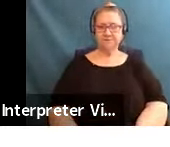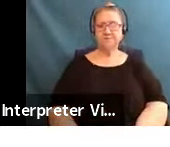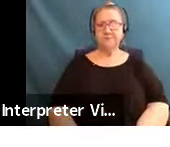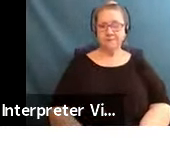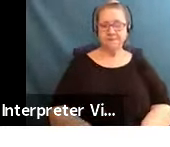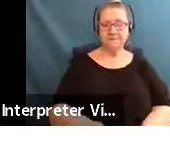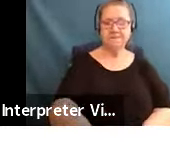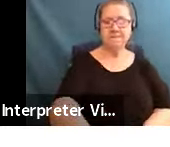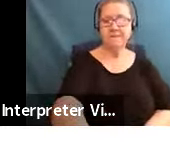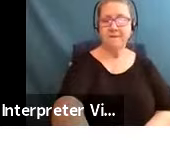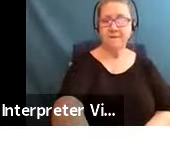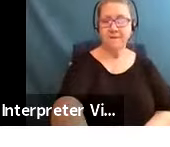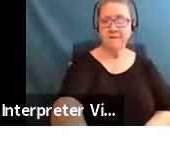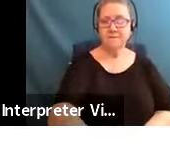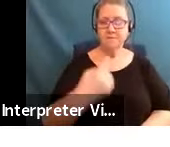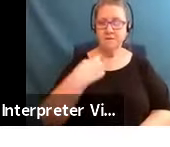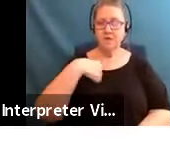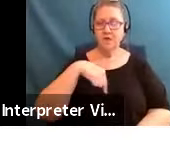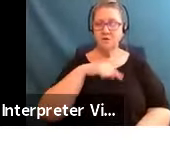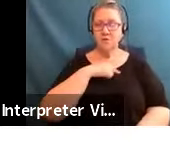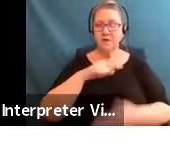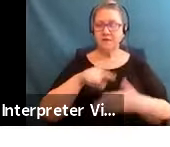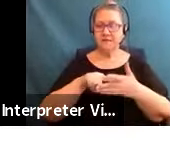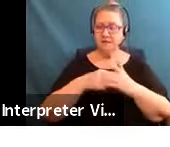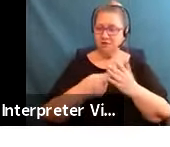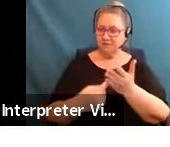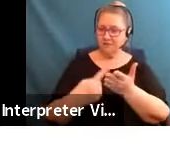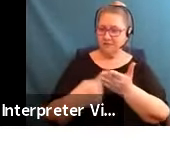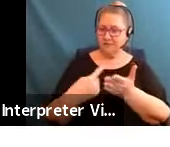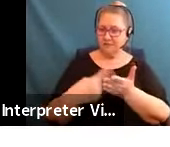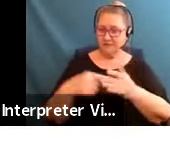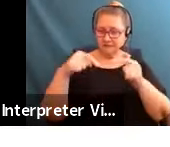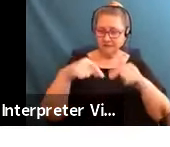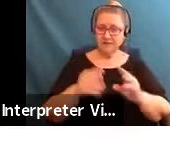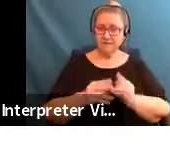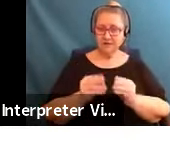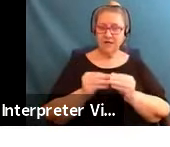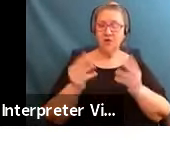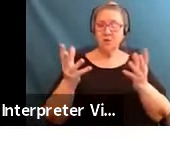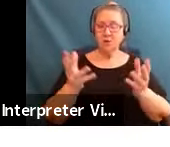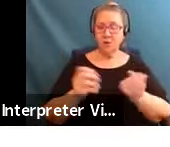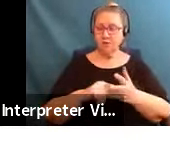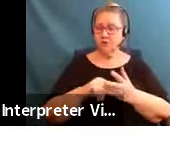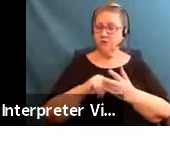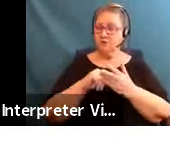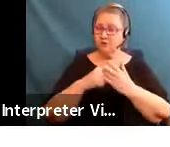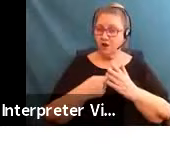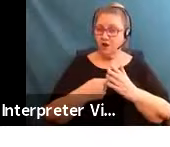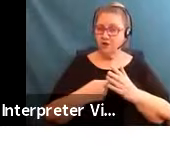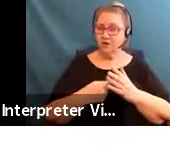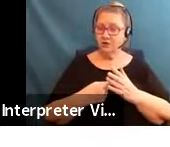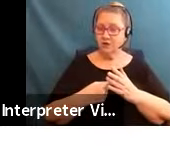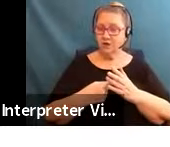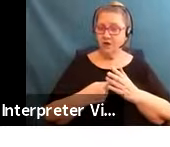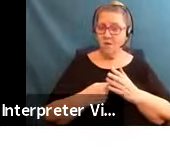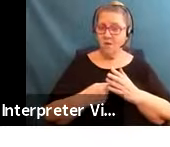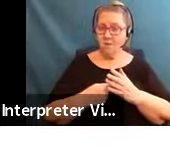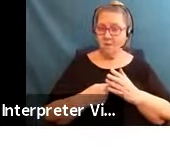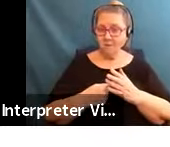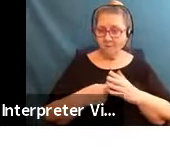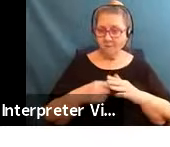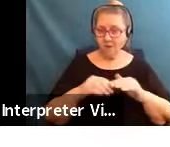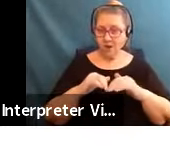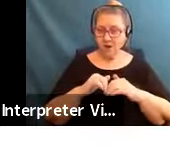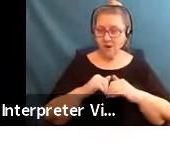as we focus and dive in on that in this meeting, we want to start by once again level